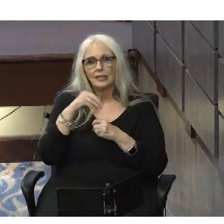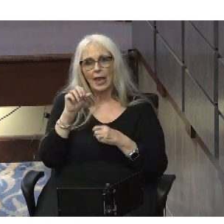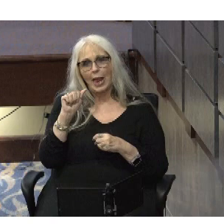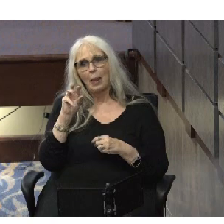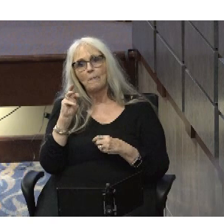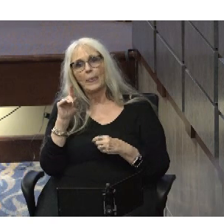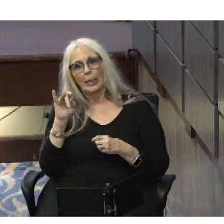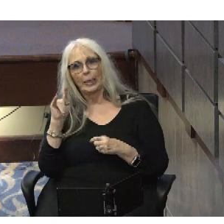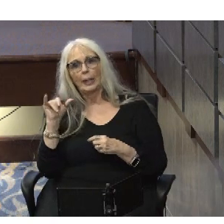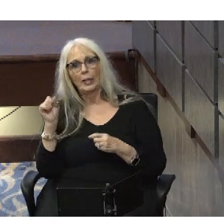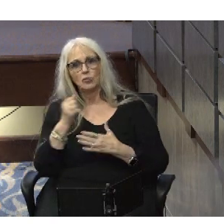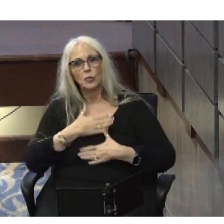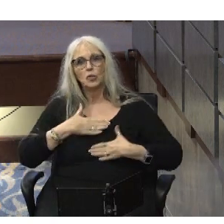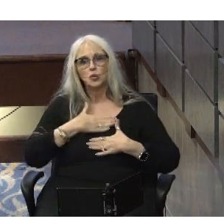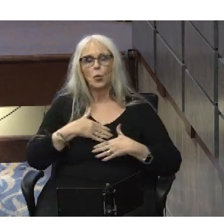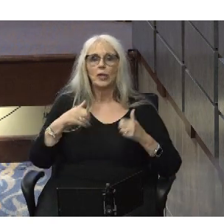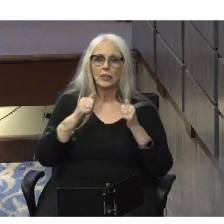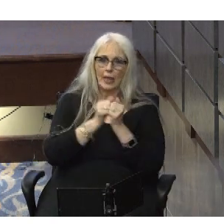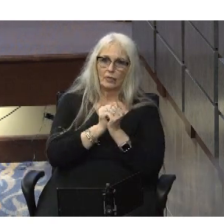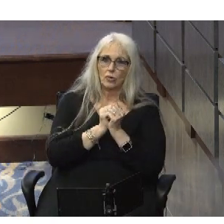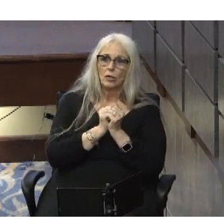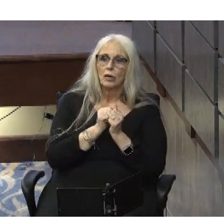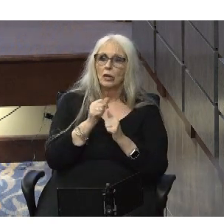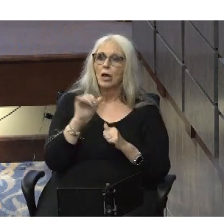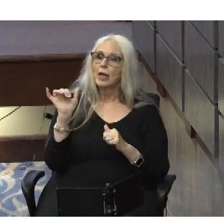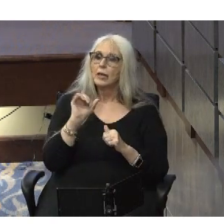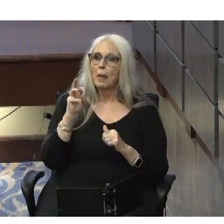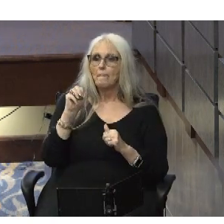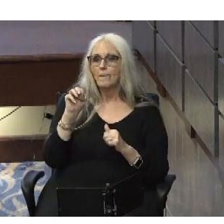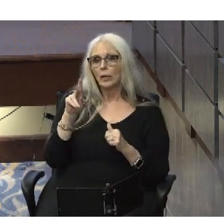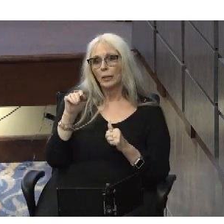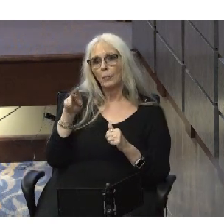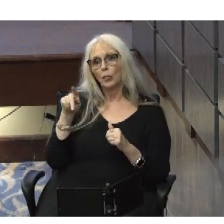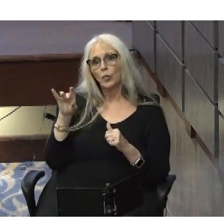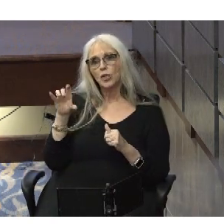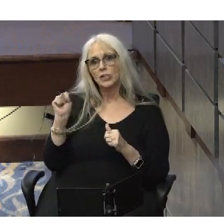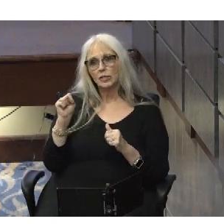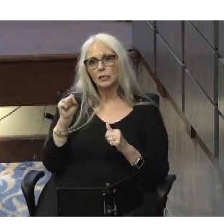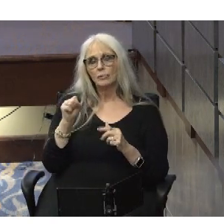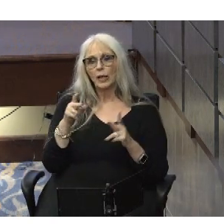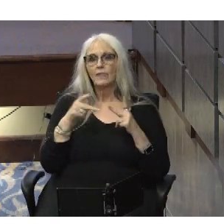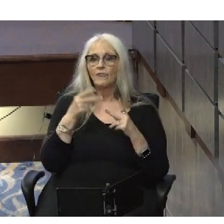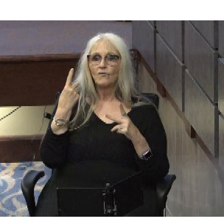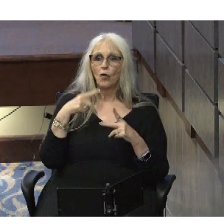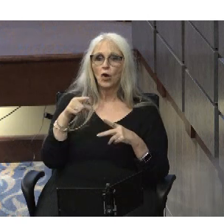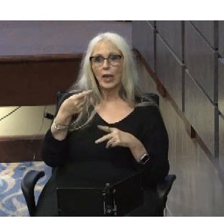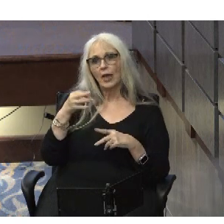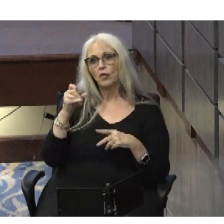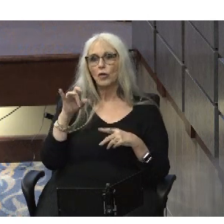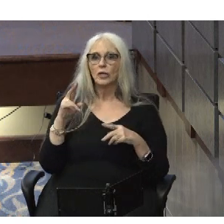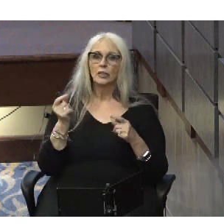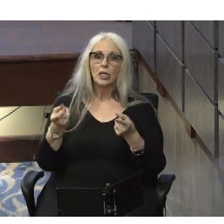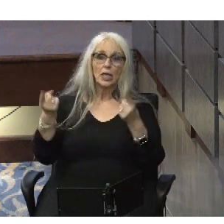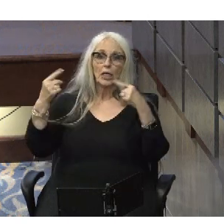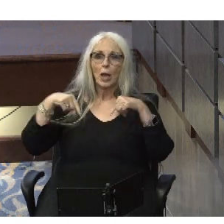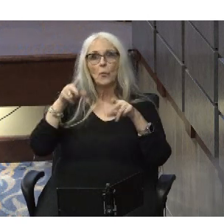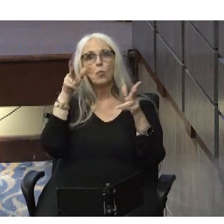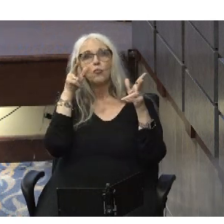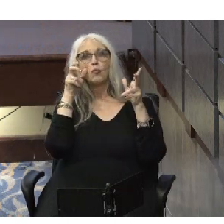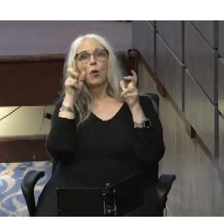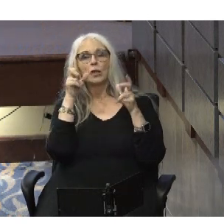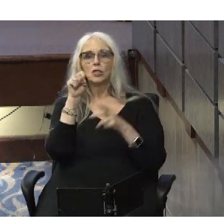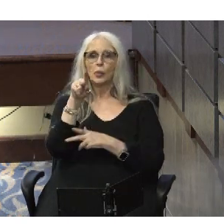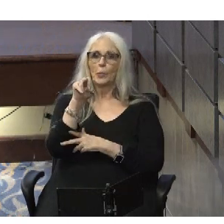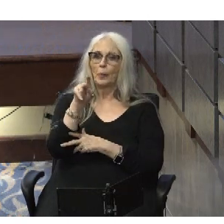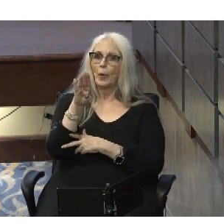enjoy together. There will also likely be multi-purpose spaces in which to hold large gatherings, like to come watch the Super Bowl, or to have office space,